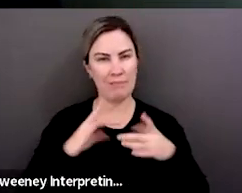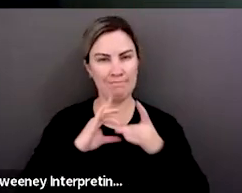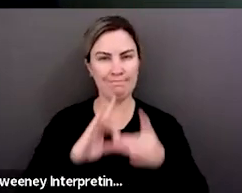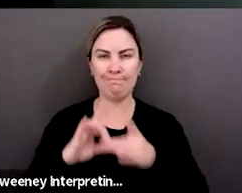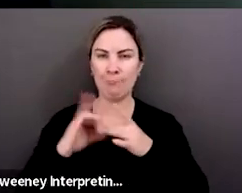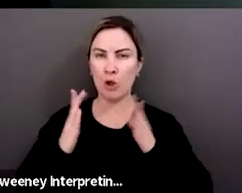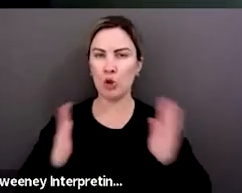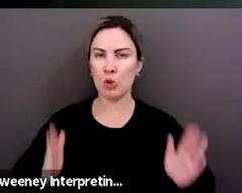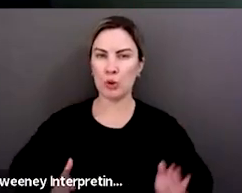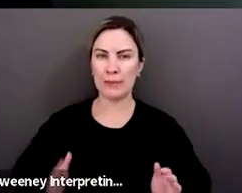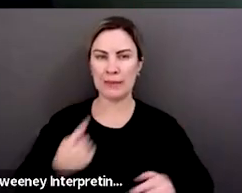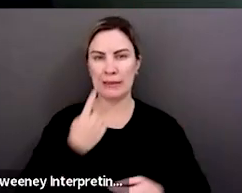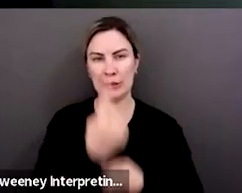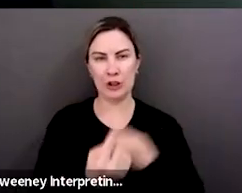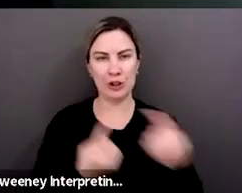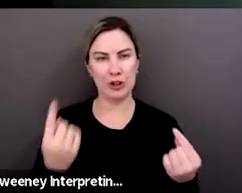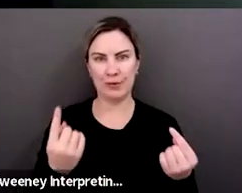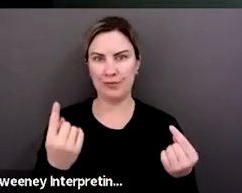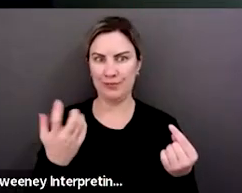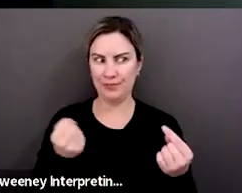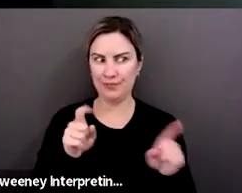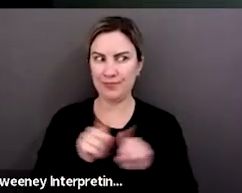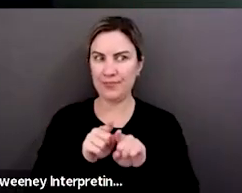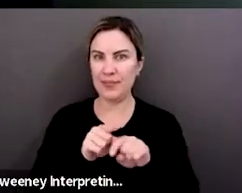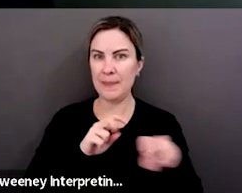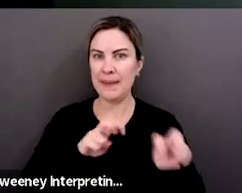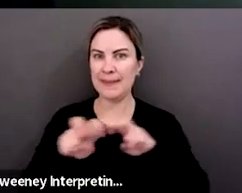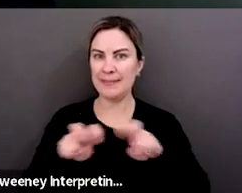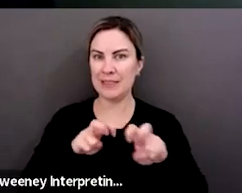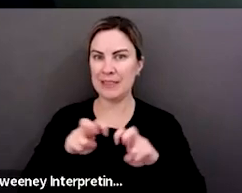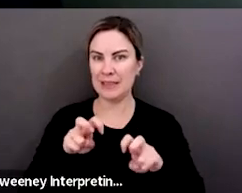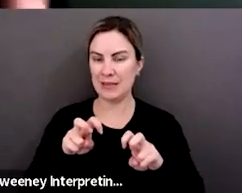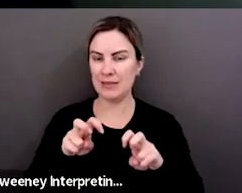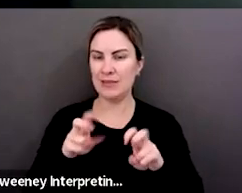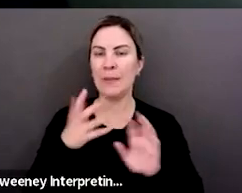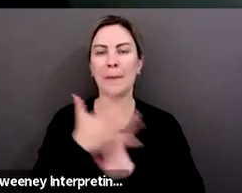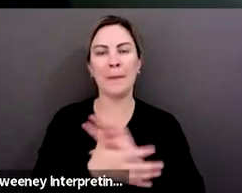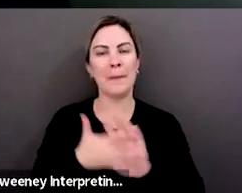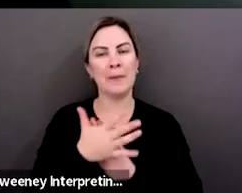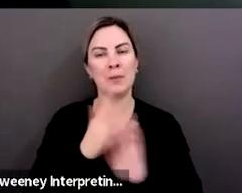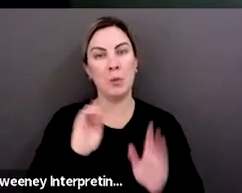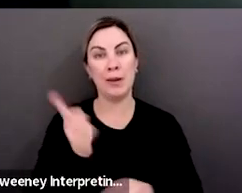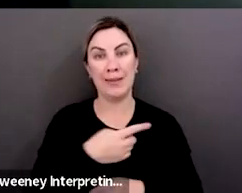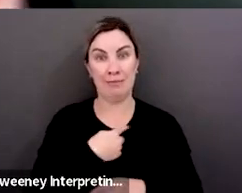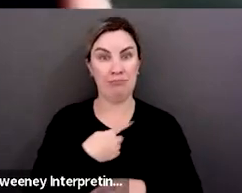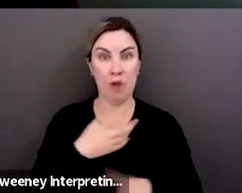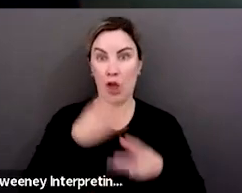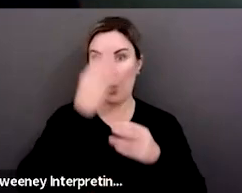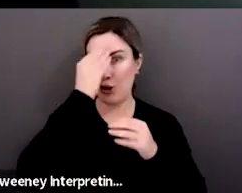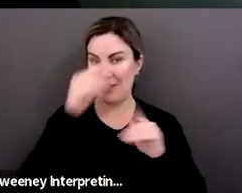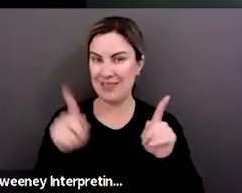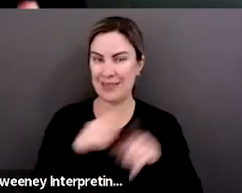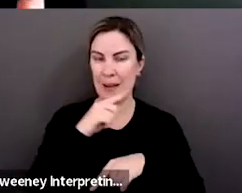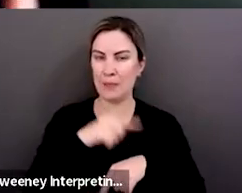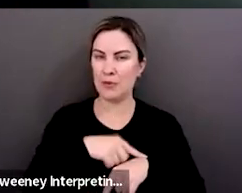shared activity. And that means that we're also learning how to have inclusive conversations. What does